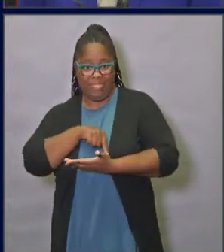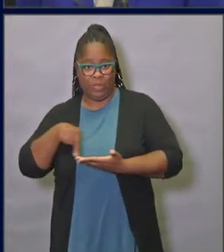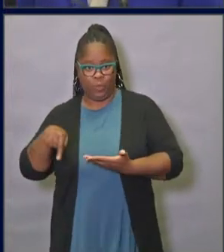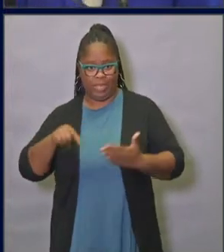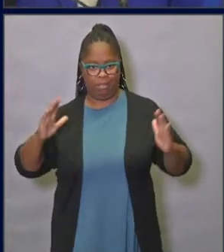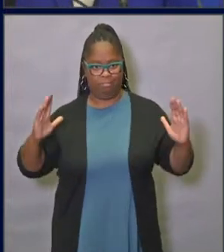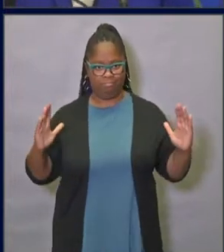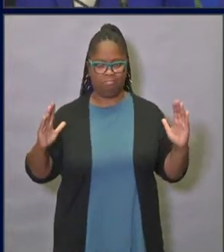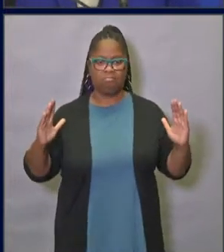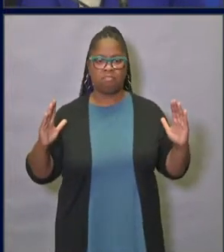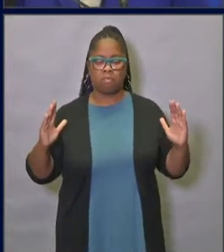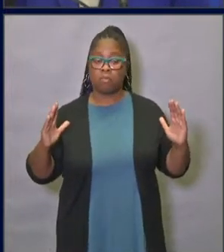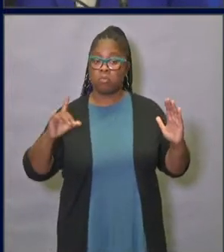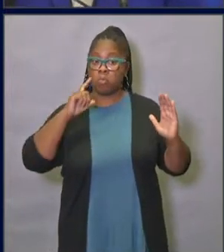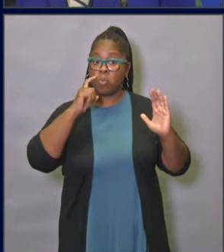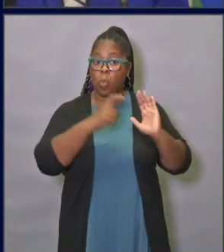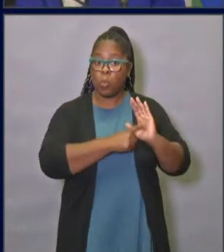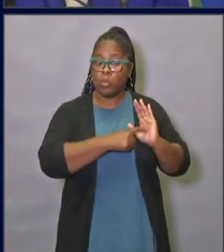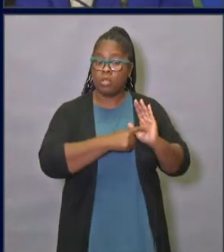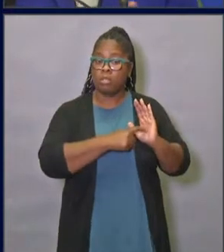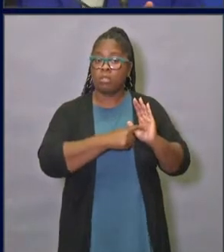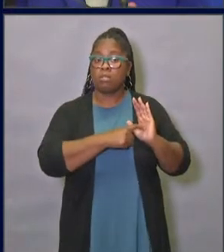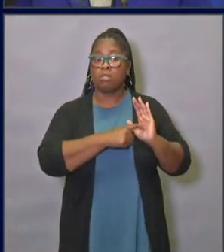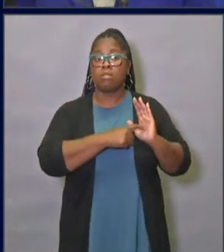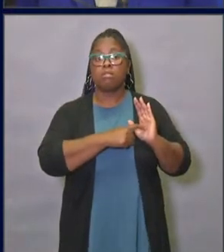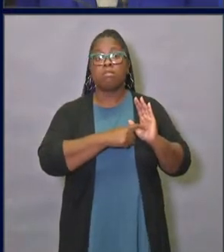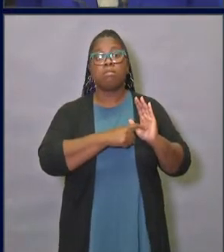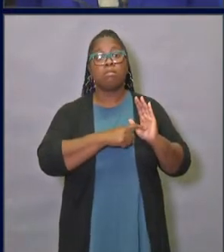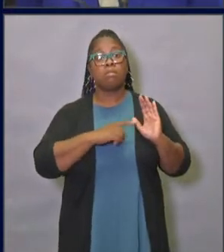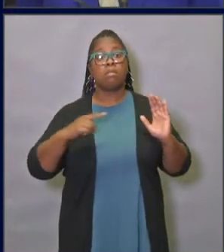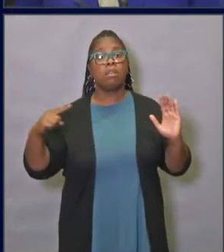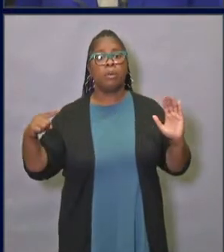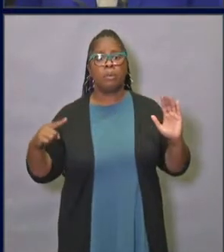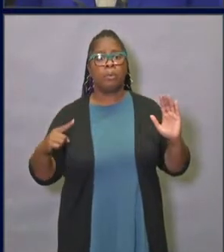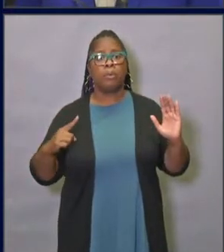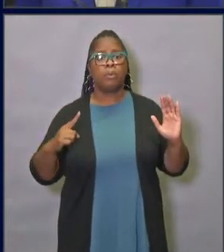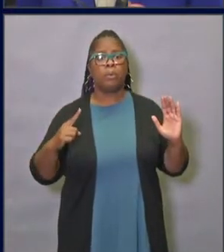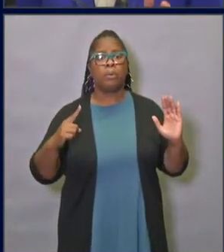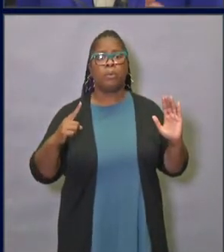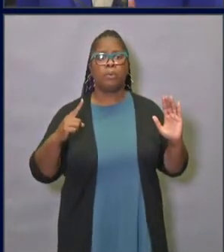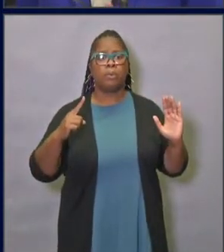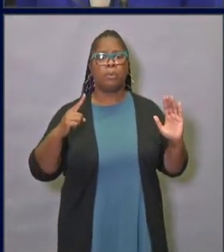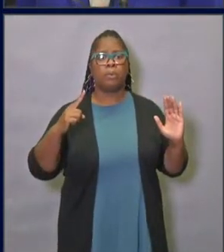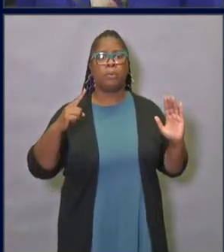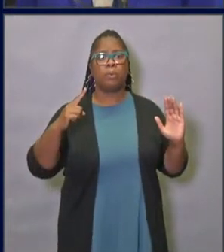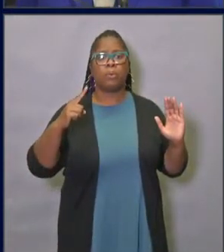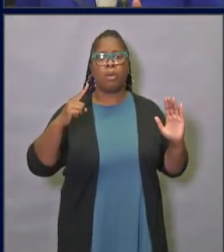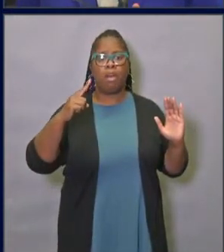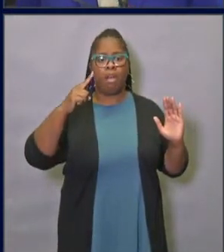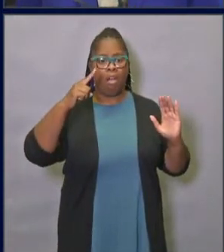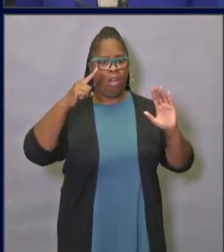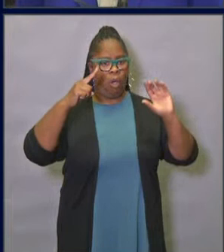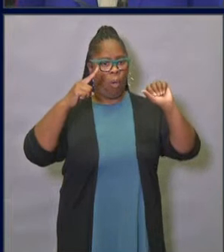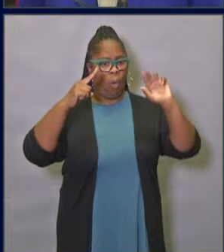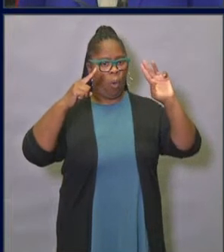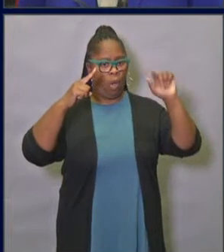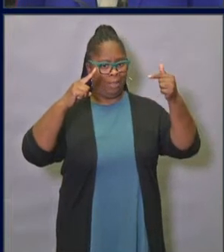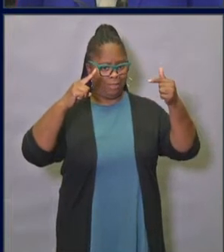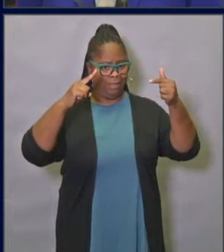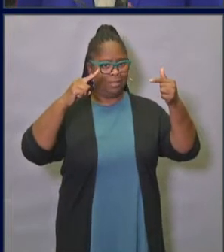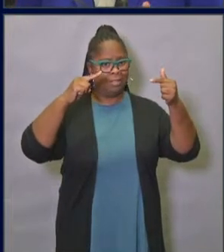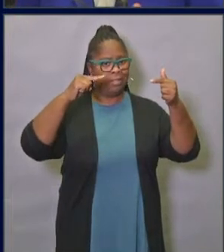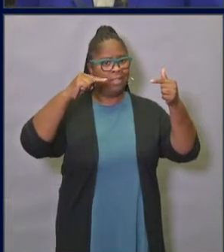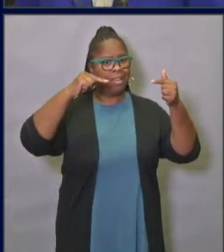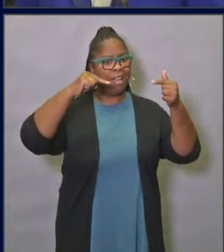see on here that our cases started dropping significantly from the beginning of August through the start of